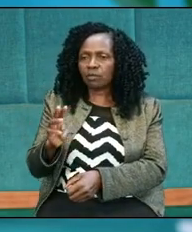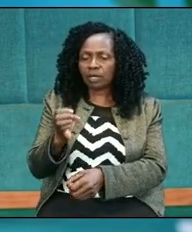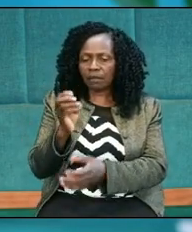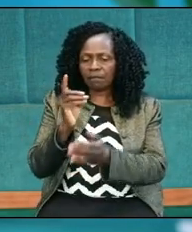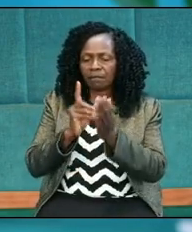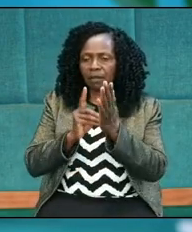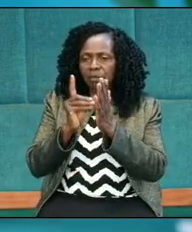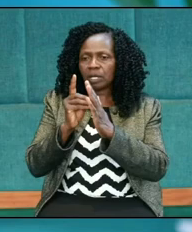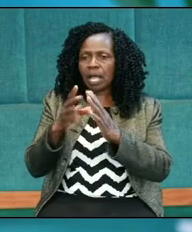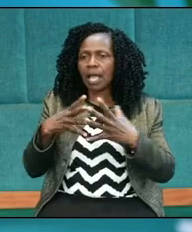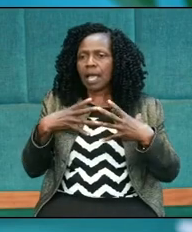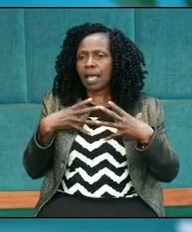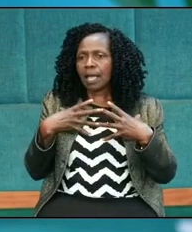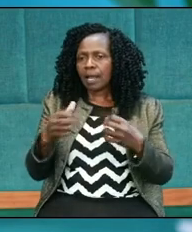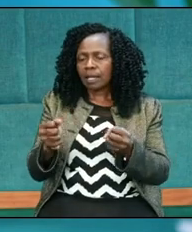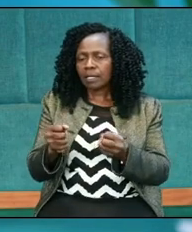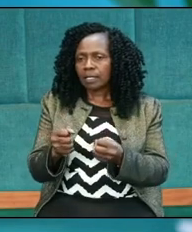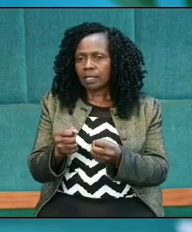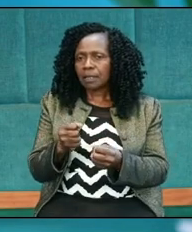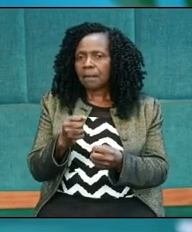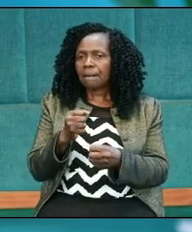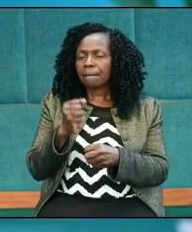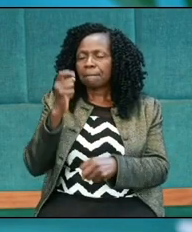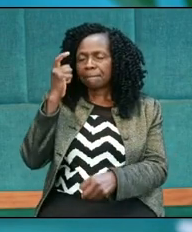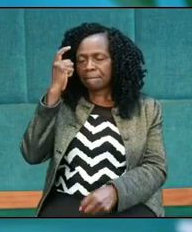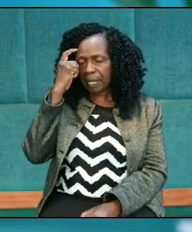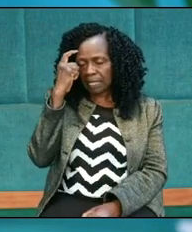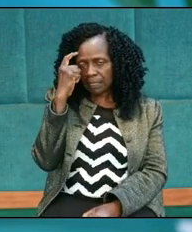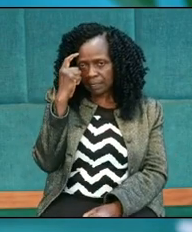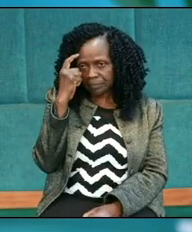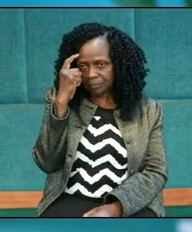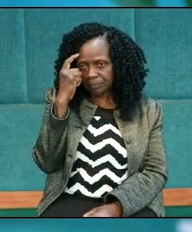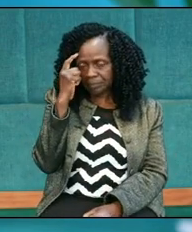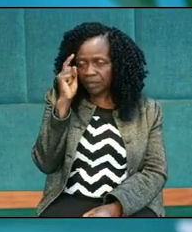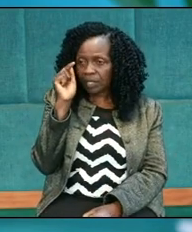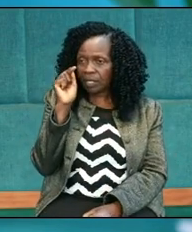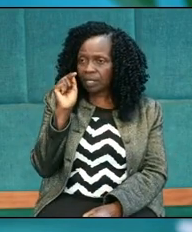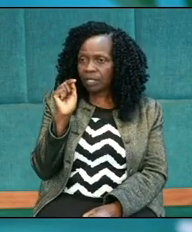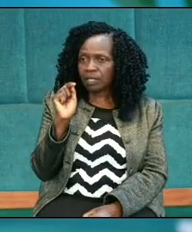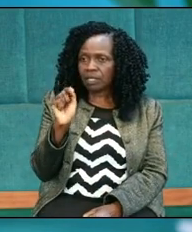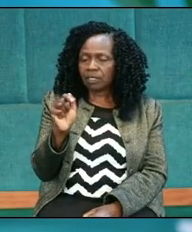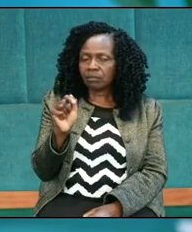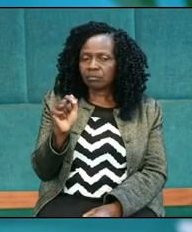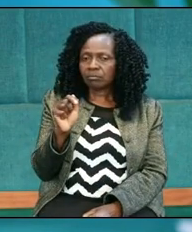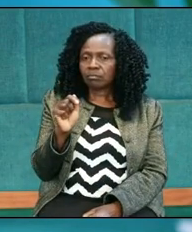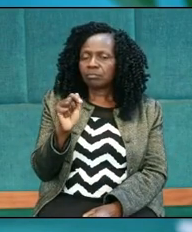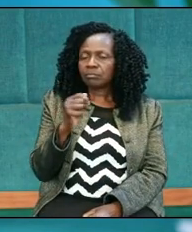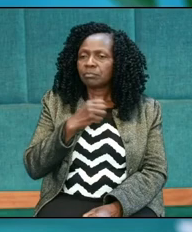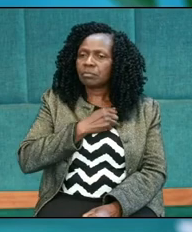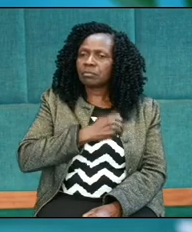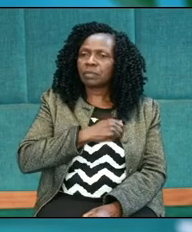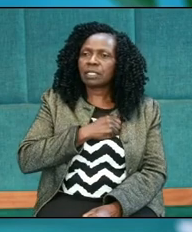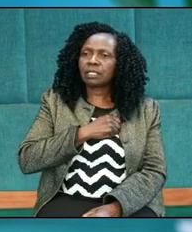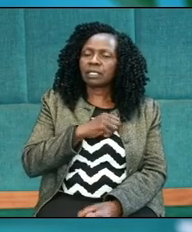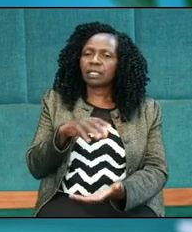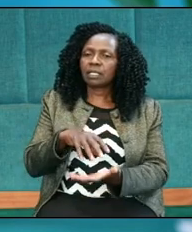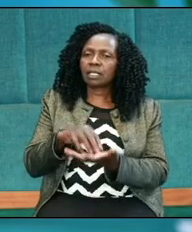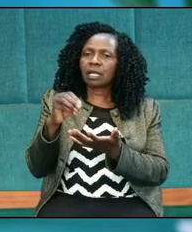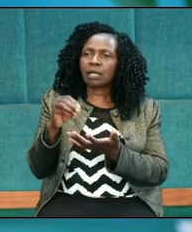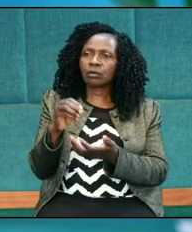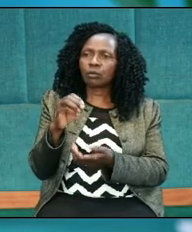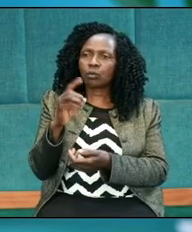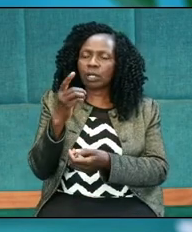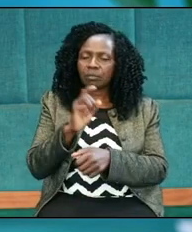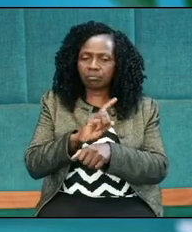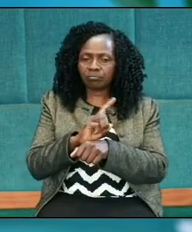developing a healthy or a sound mind. Please, at least let us take a minute, especially as Christians,